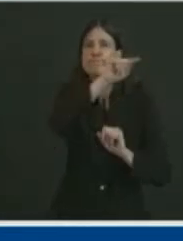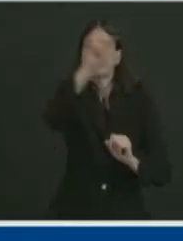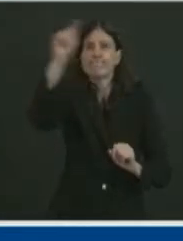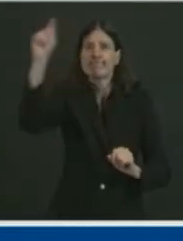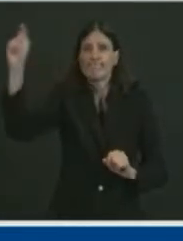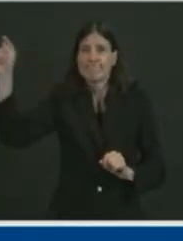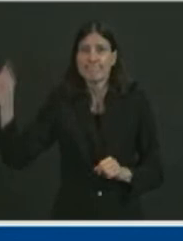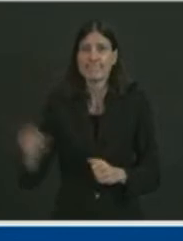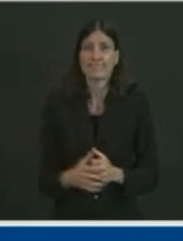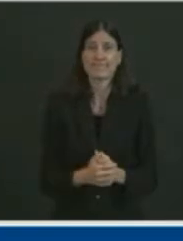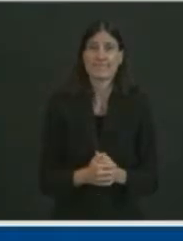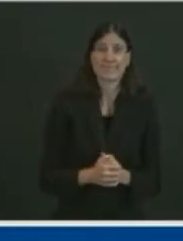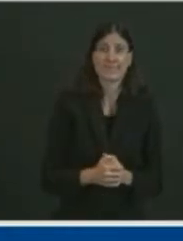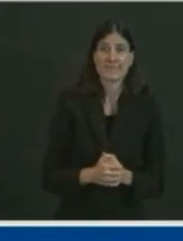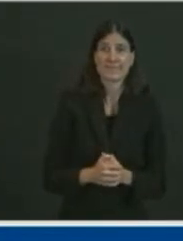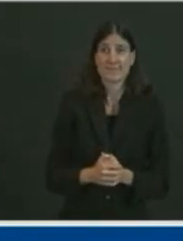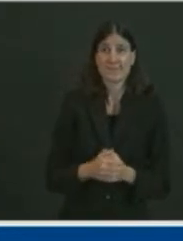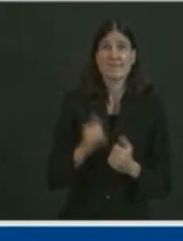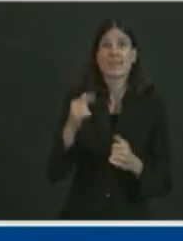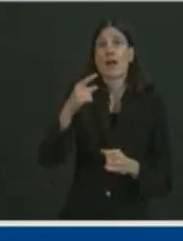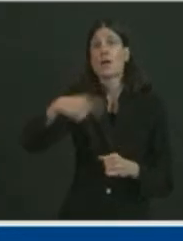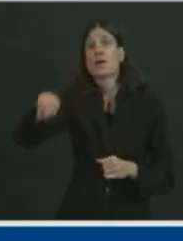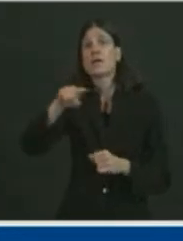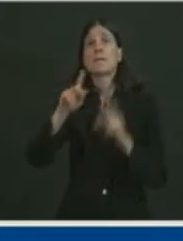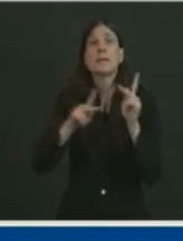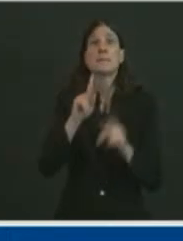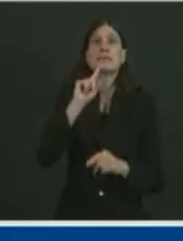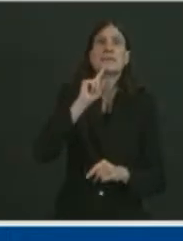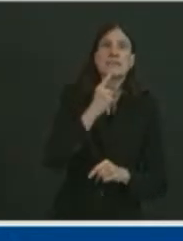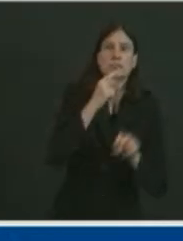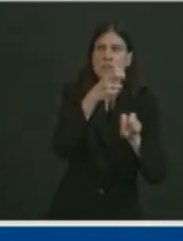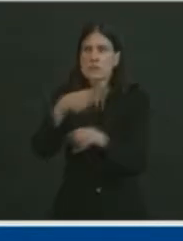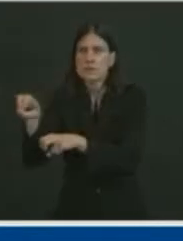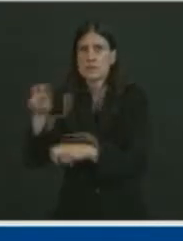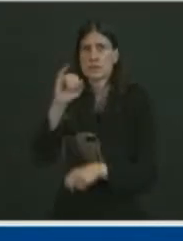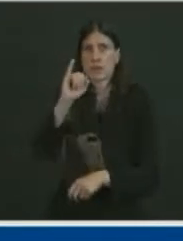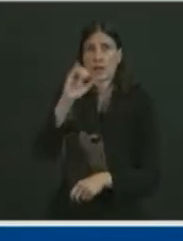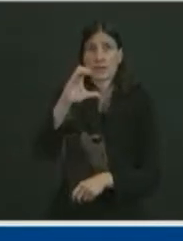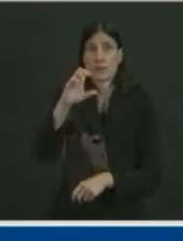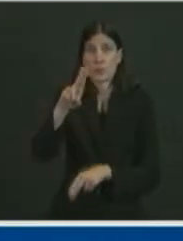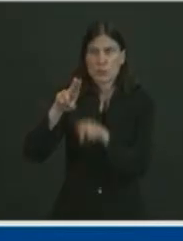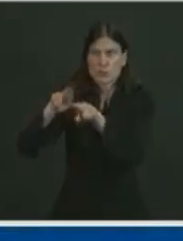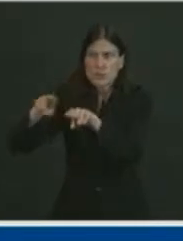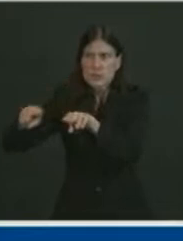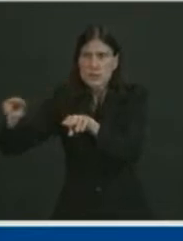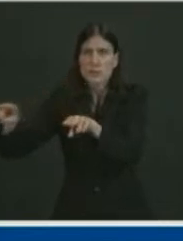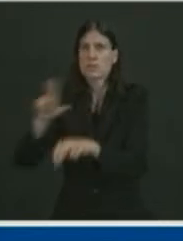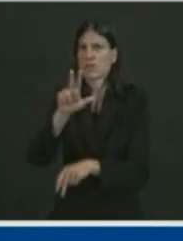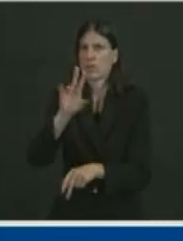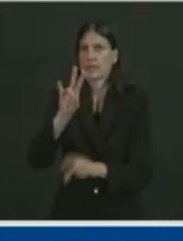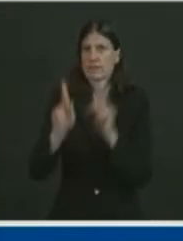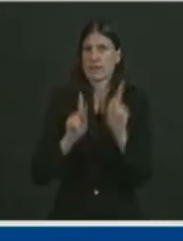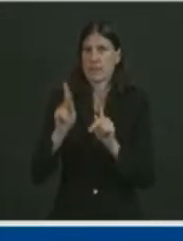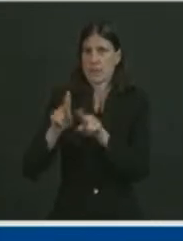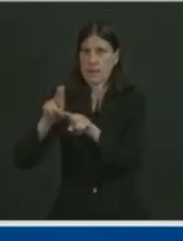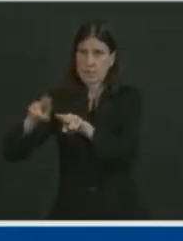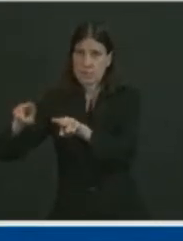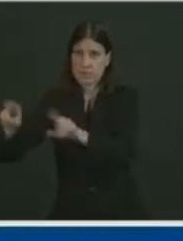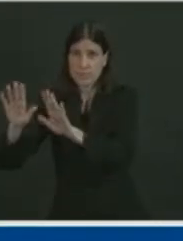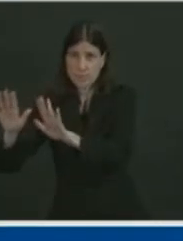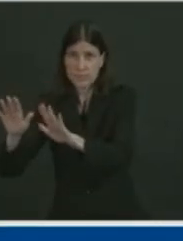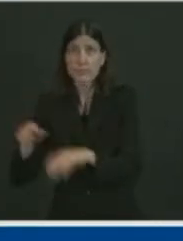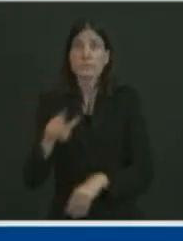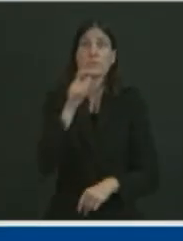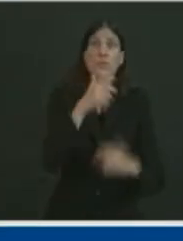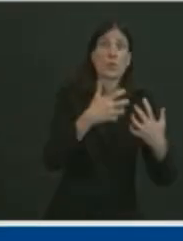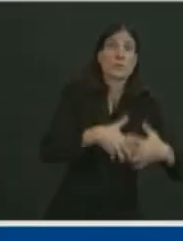people currently in the intensive care unit. 23 of those 37 people in the ICU are on